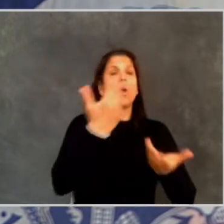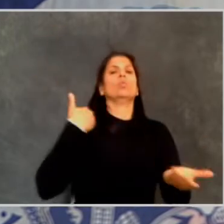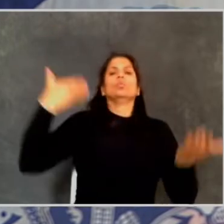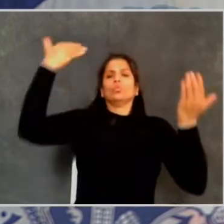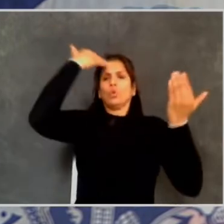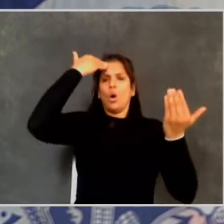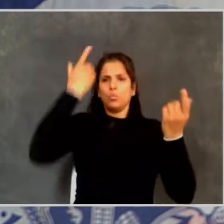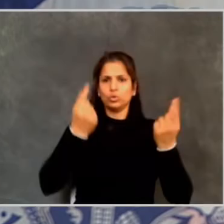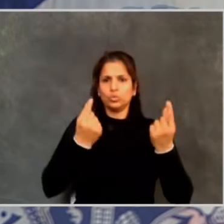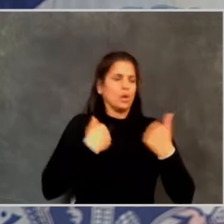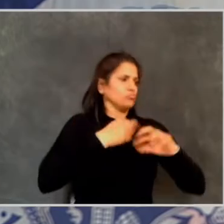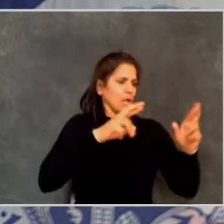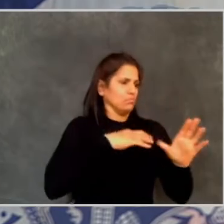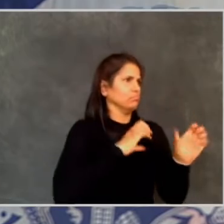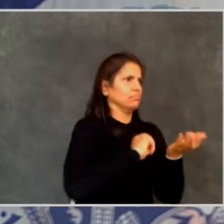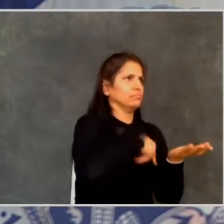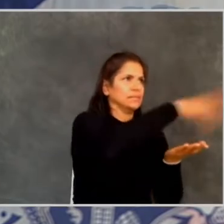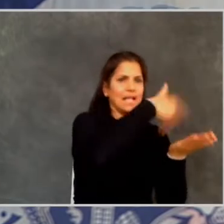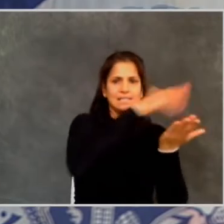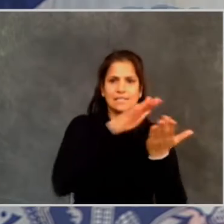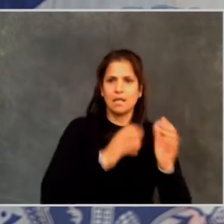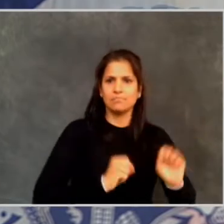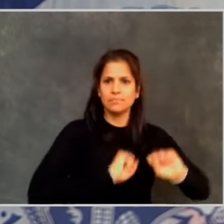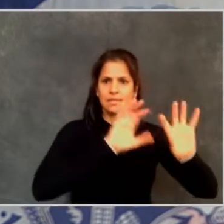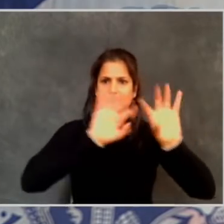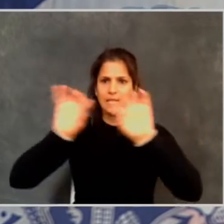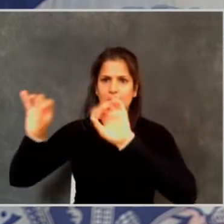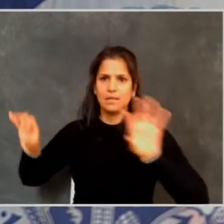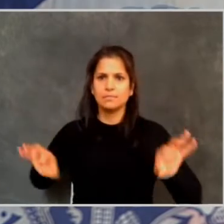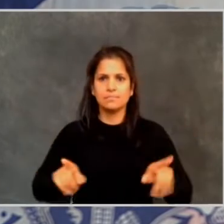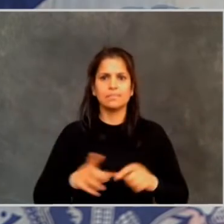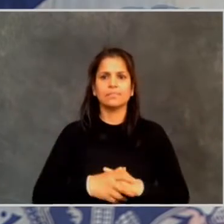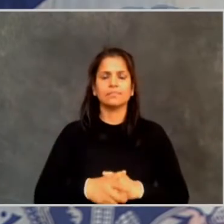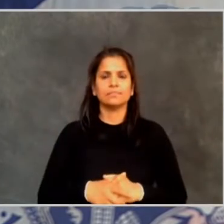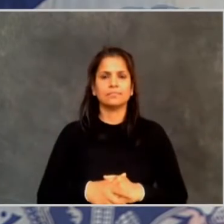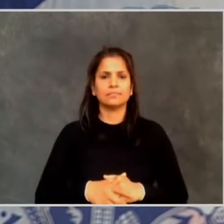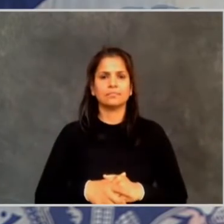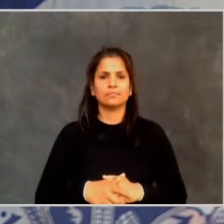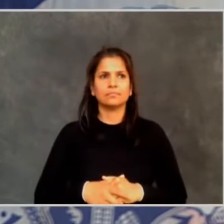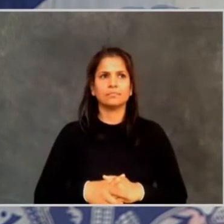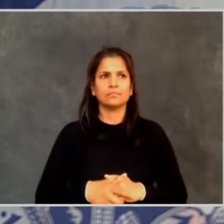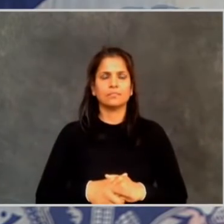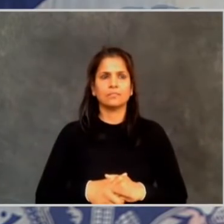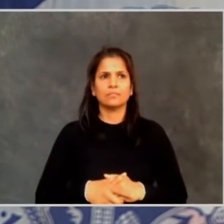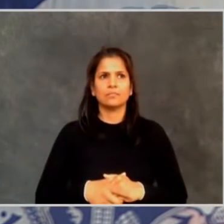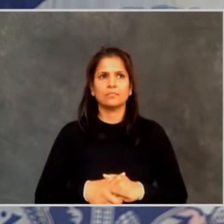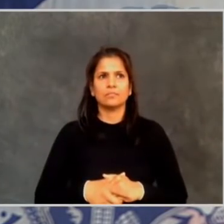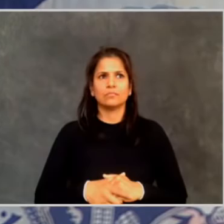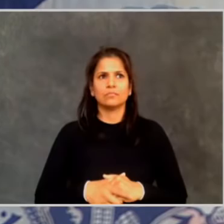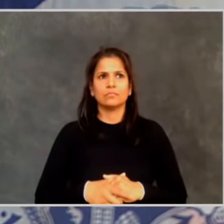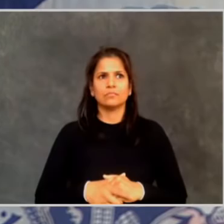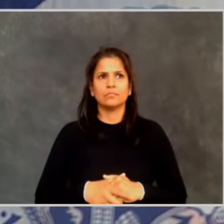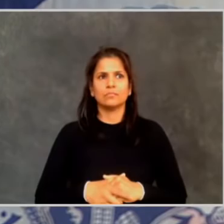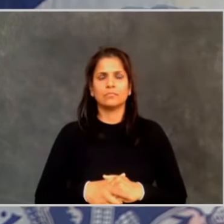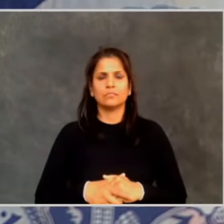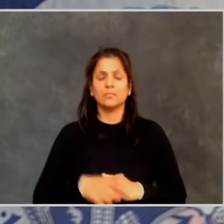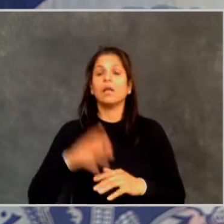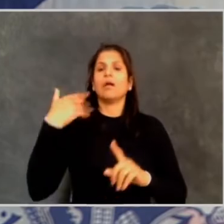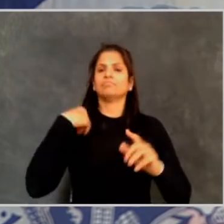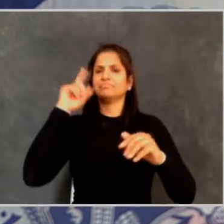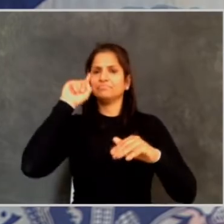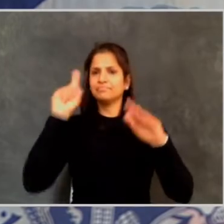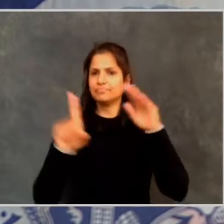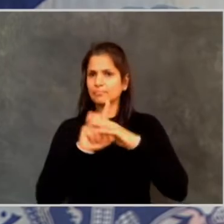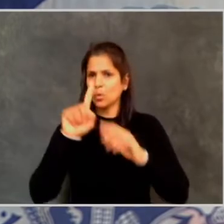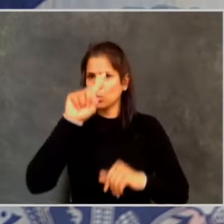has a regional health information exchange and that all of our electronic medical records collect this racial and ethnic demographic